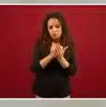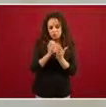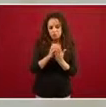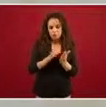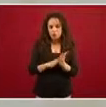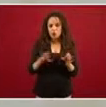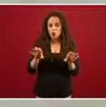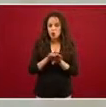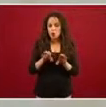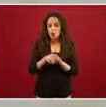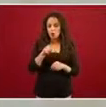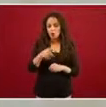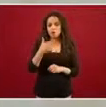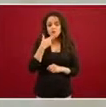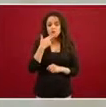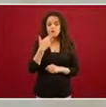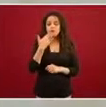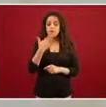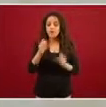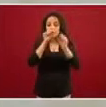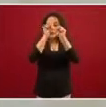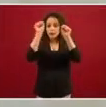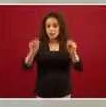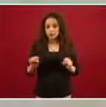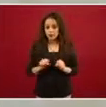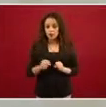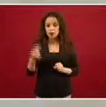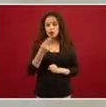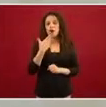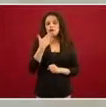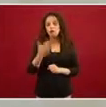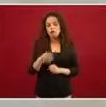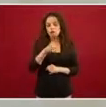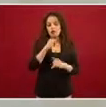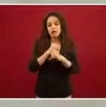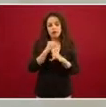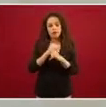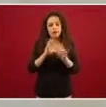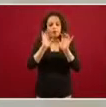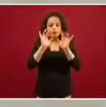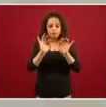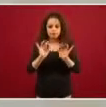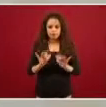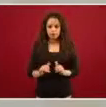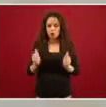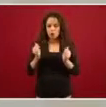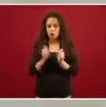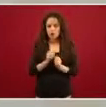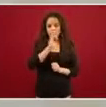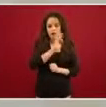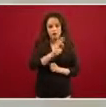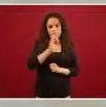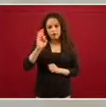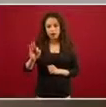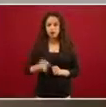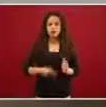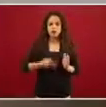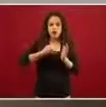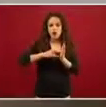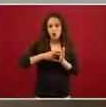publishing guidelines for the overall functioning of the system, is also to enter this platform, and with all of